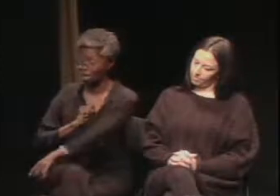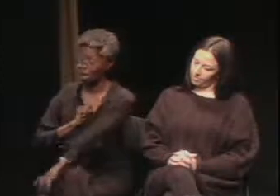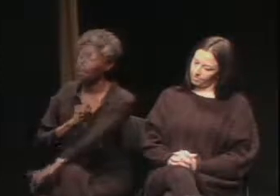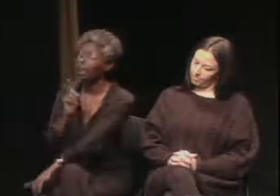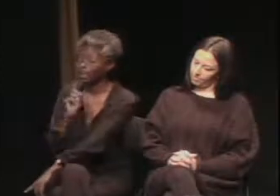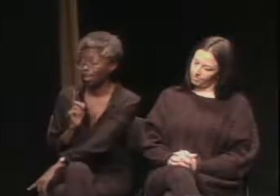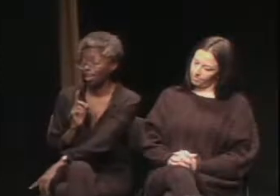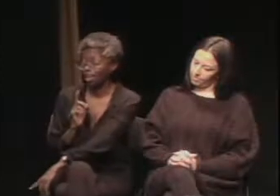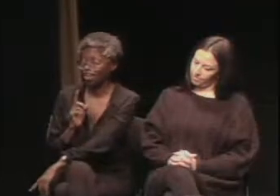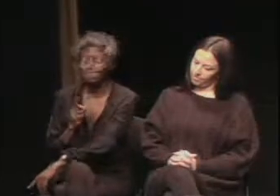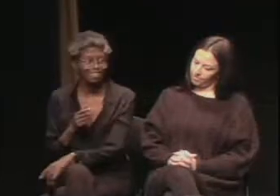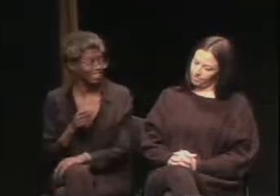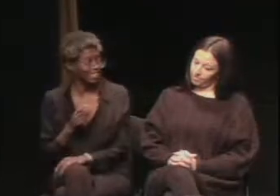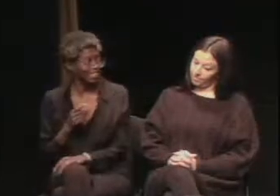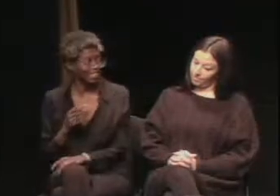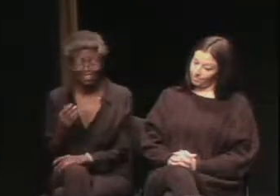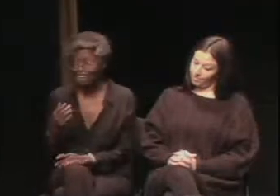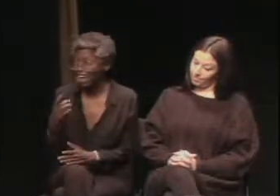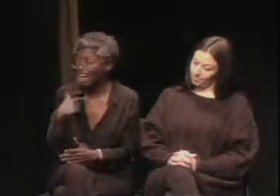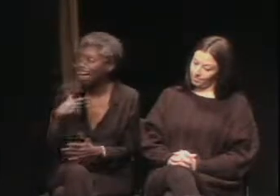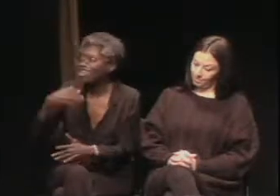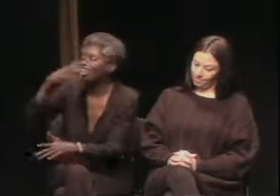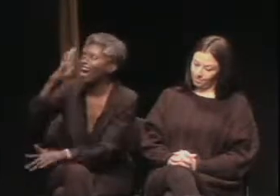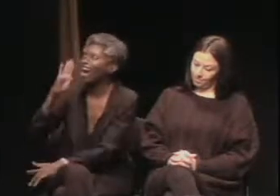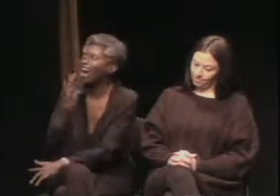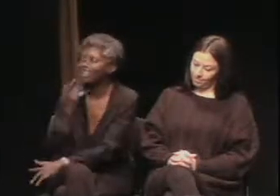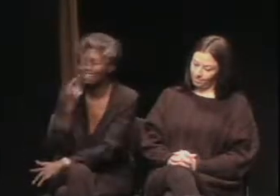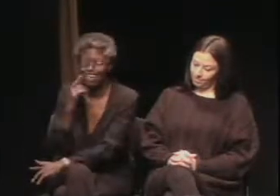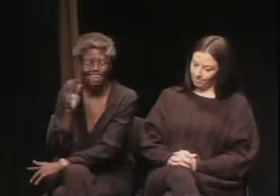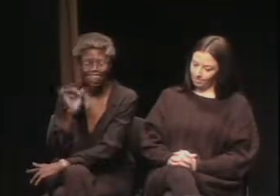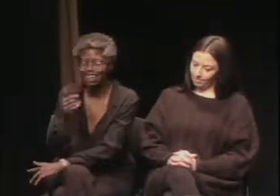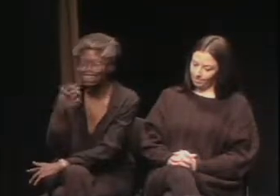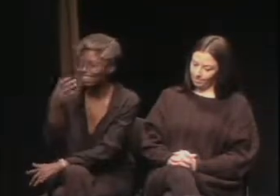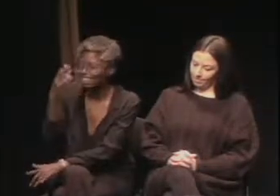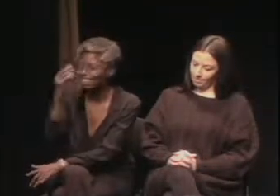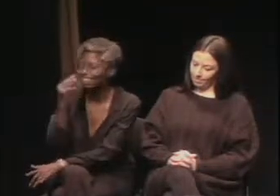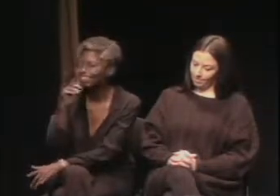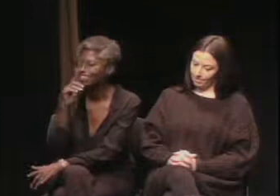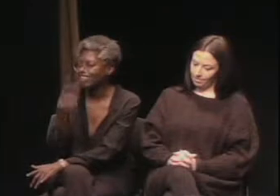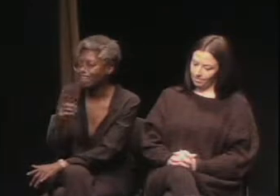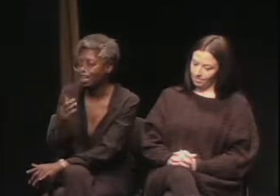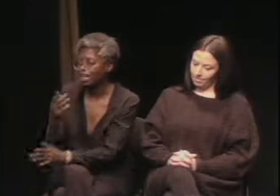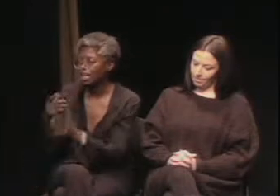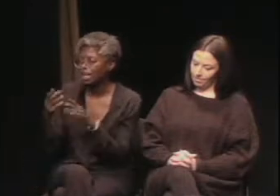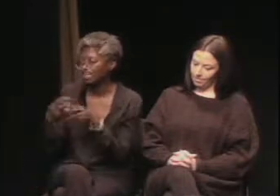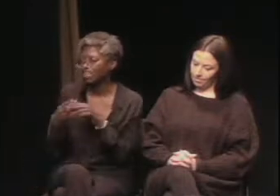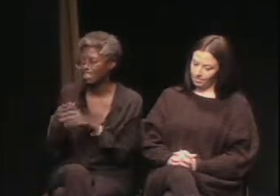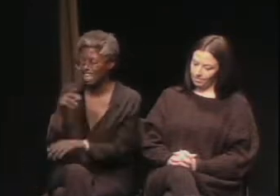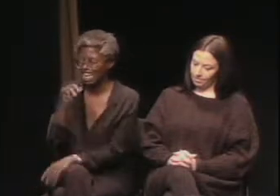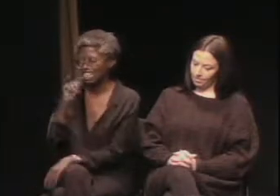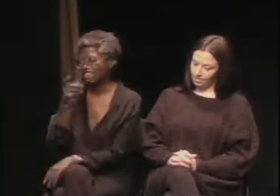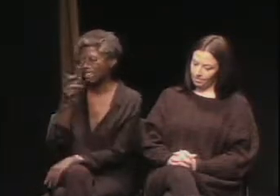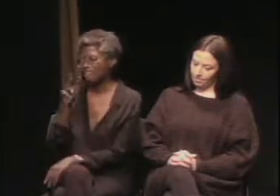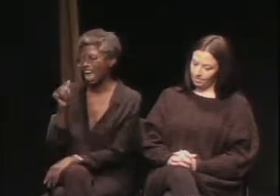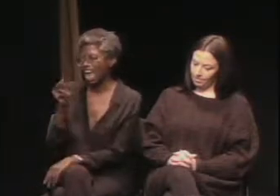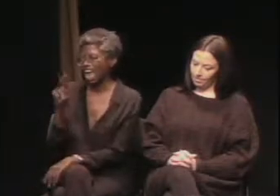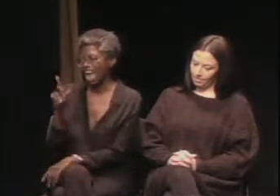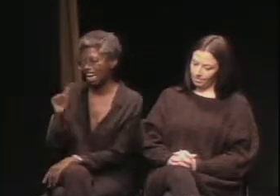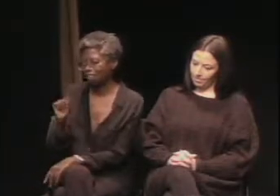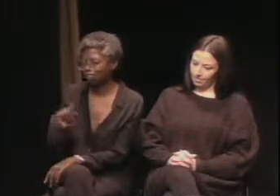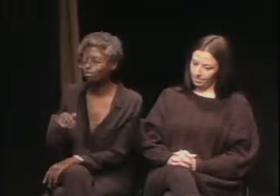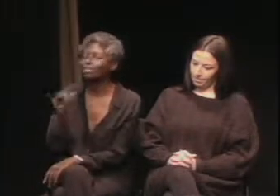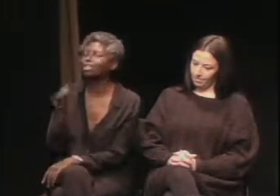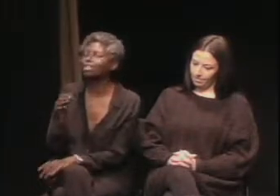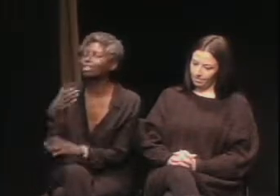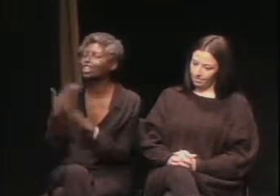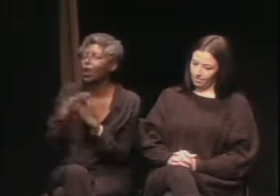Like, Tarana, you have some. Oh, God, you said it just like him. It makes me crazy. He used to always call me Tarana. It's like so